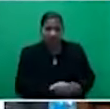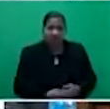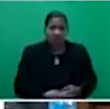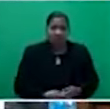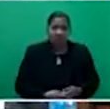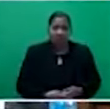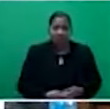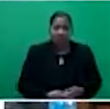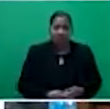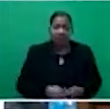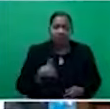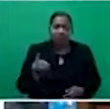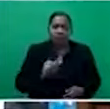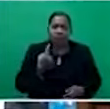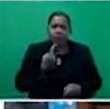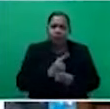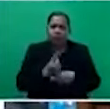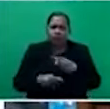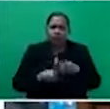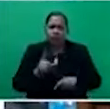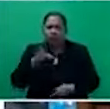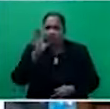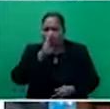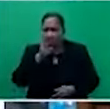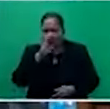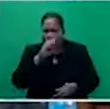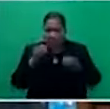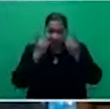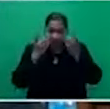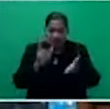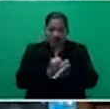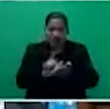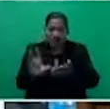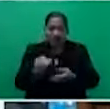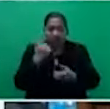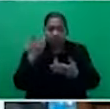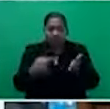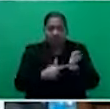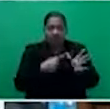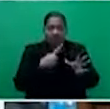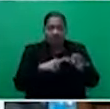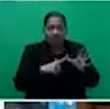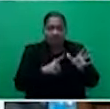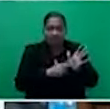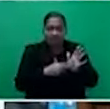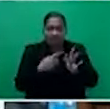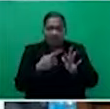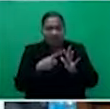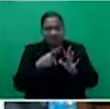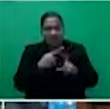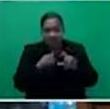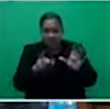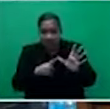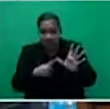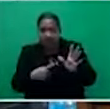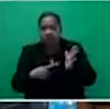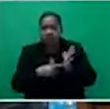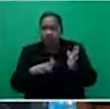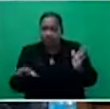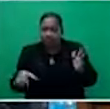the basis of ethnicity is demonstrated clearly by Honourable Tanya Wanganika, Honourable Tuisawau, etc. They have a